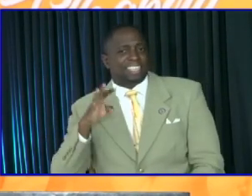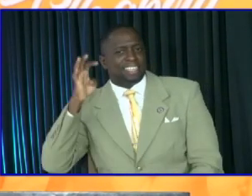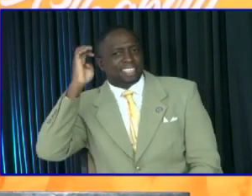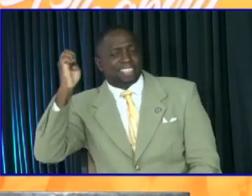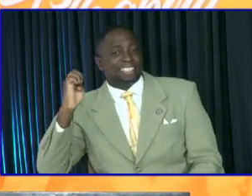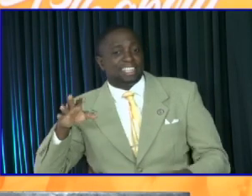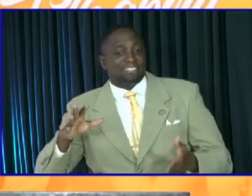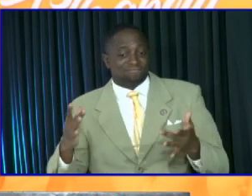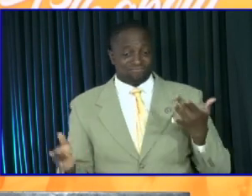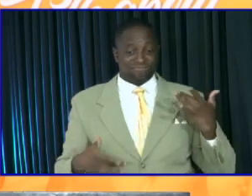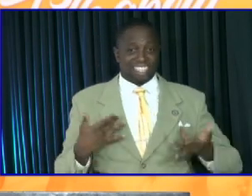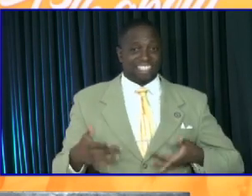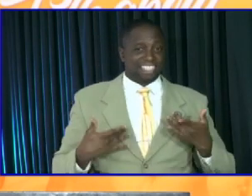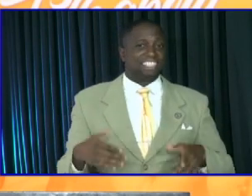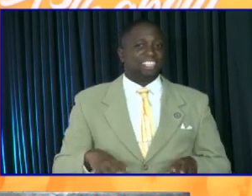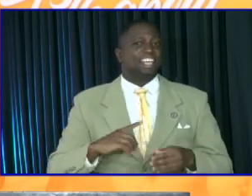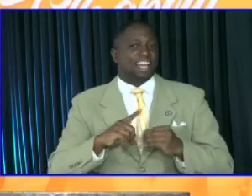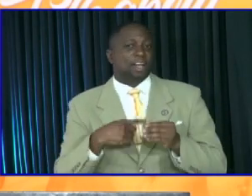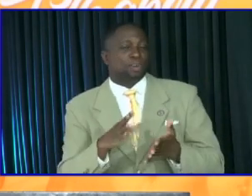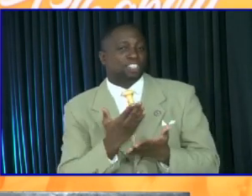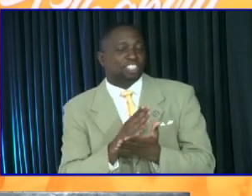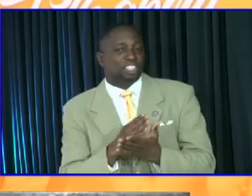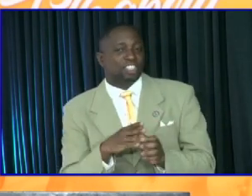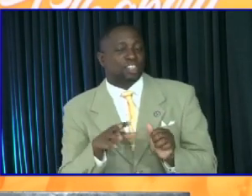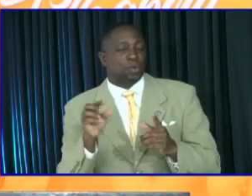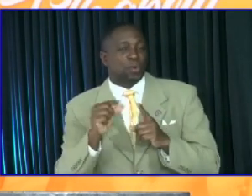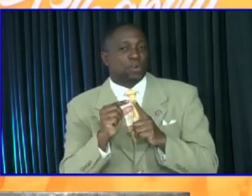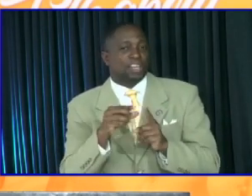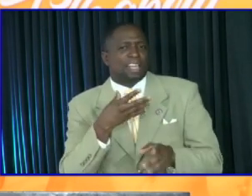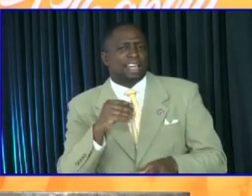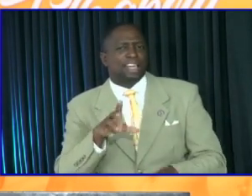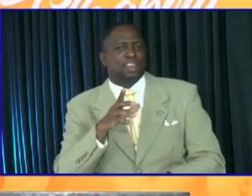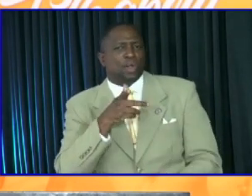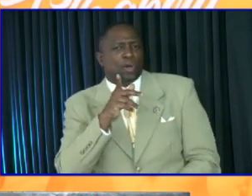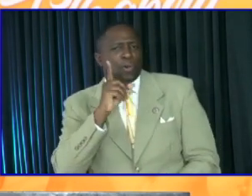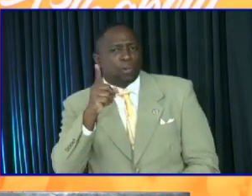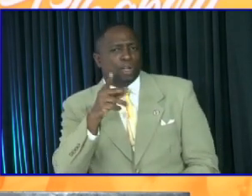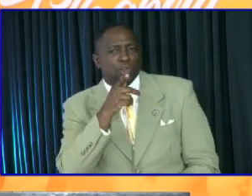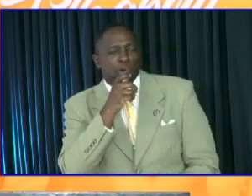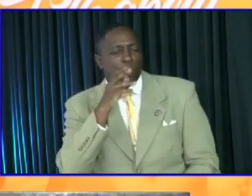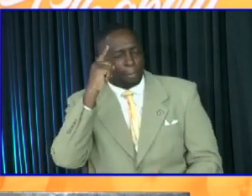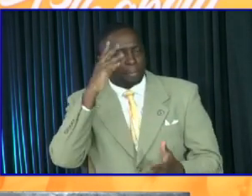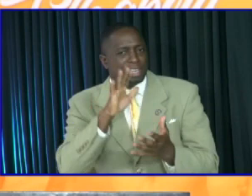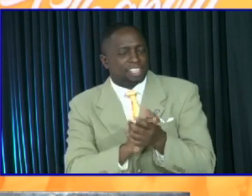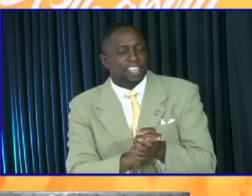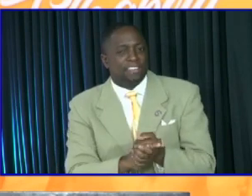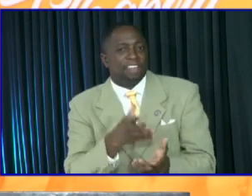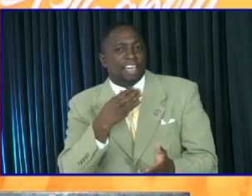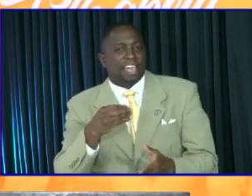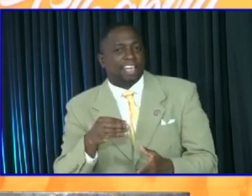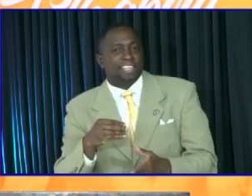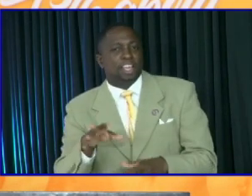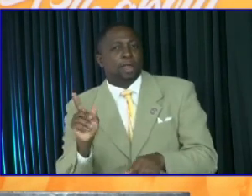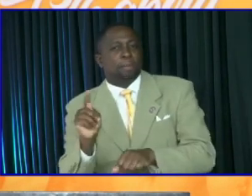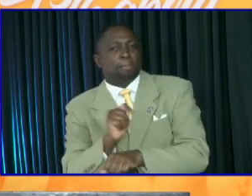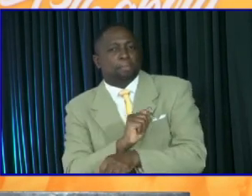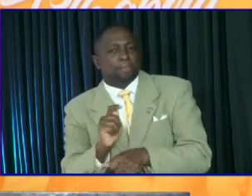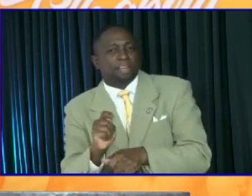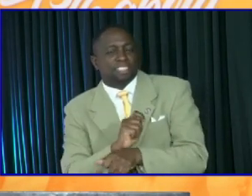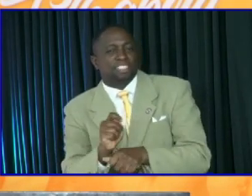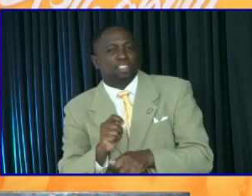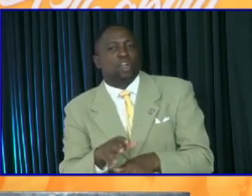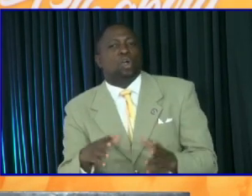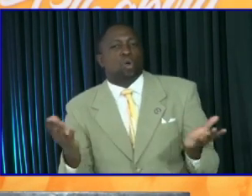word. And he is one who believes and practices what